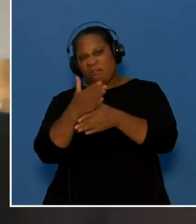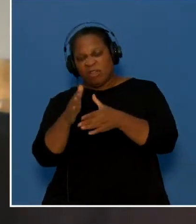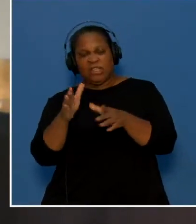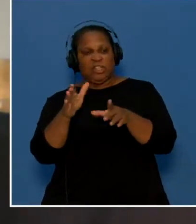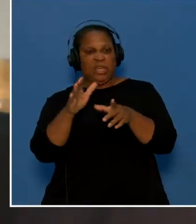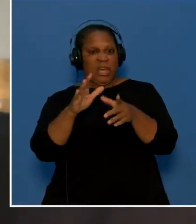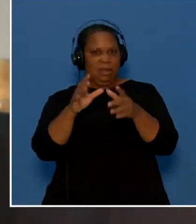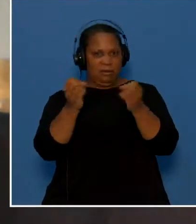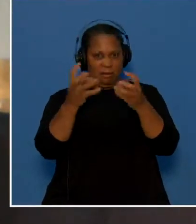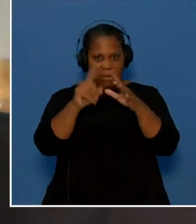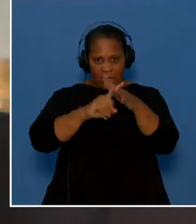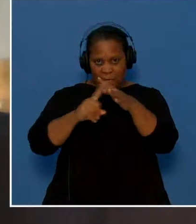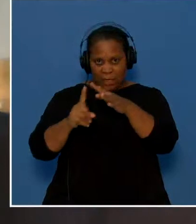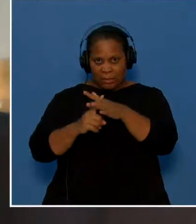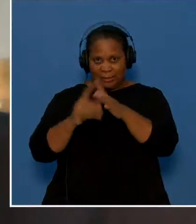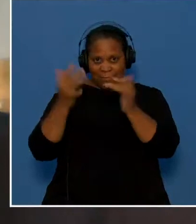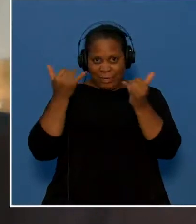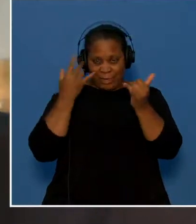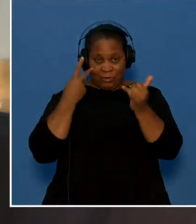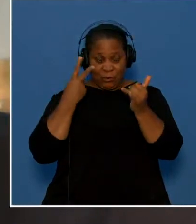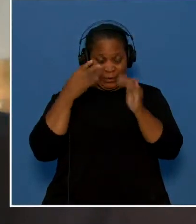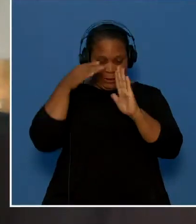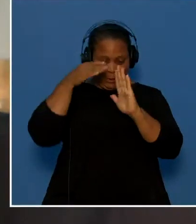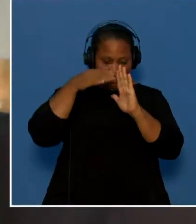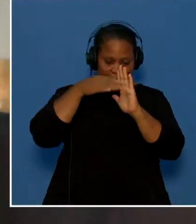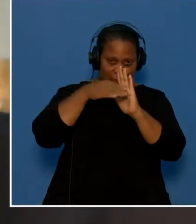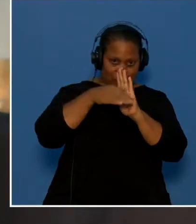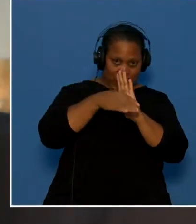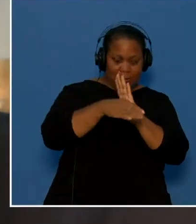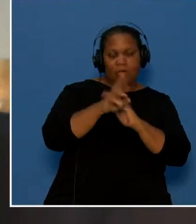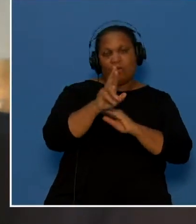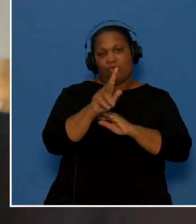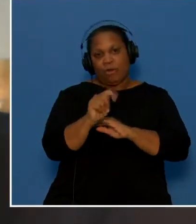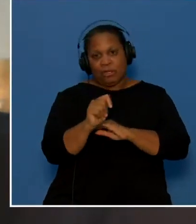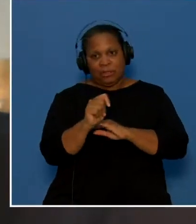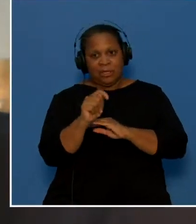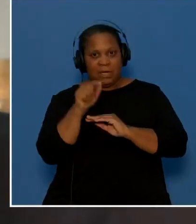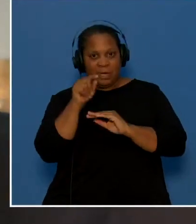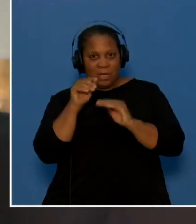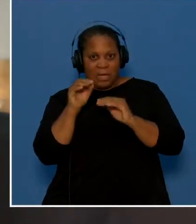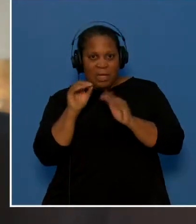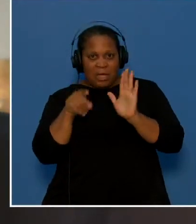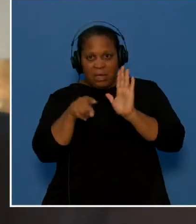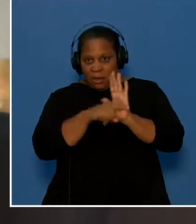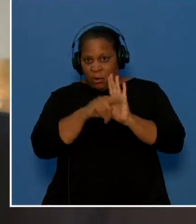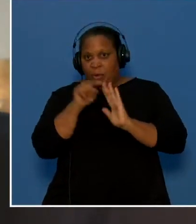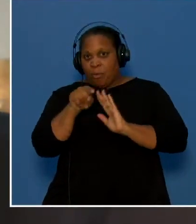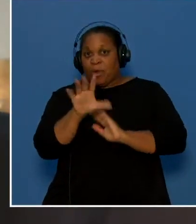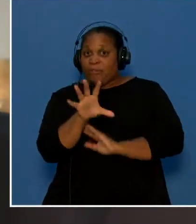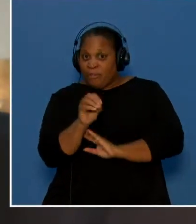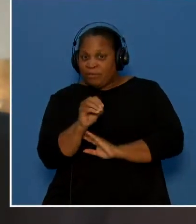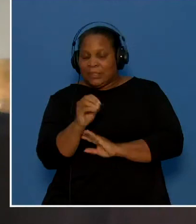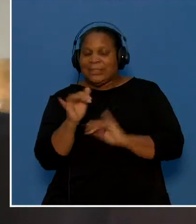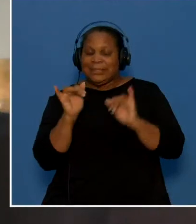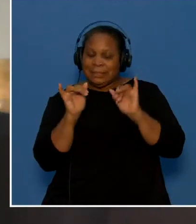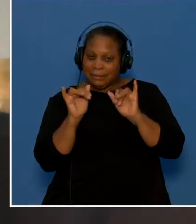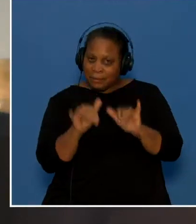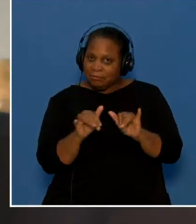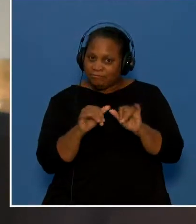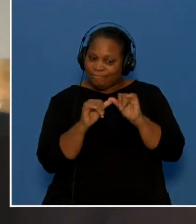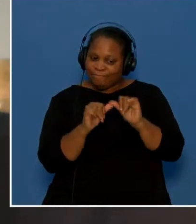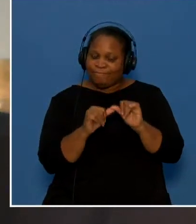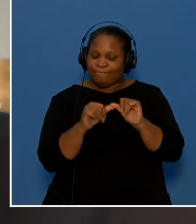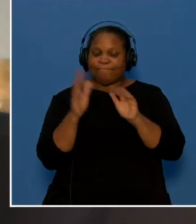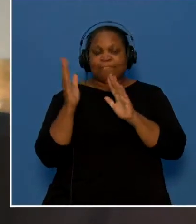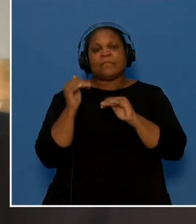are on a downward trajectory, you'll see our real-time reproduction was 0.50 today, so we'll continue with that. Then it is